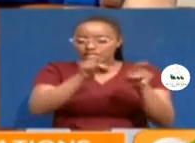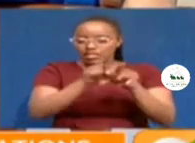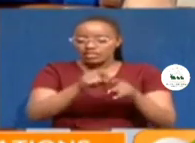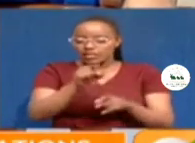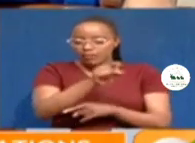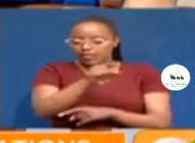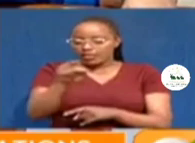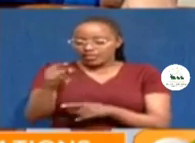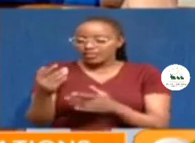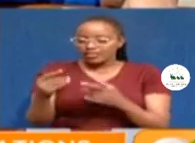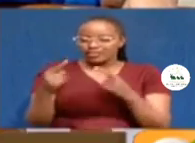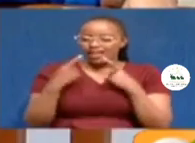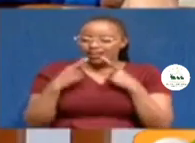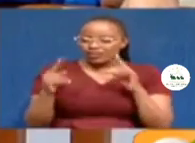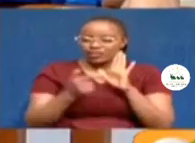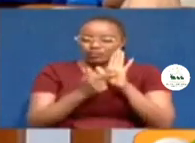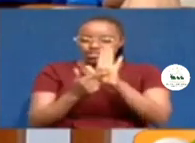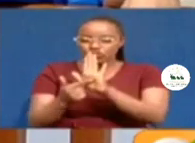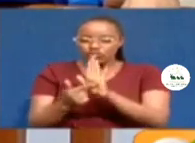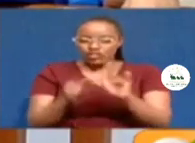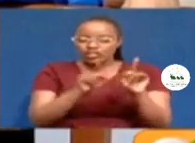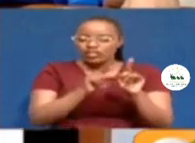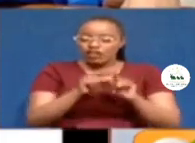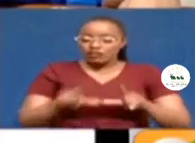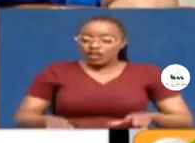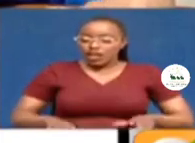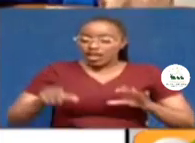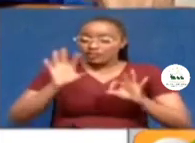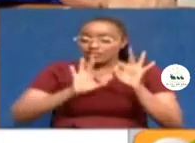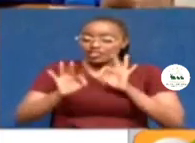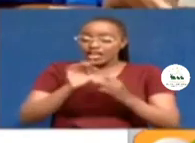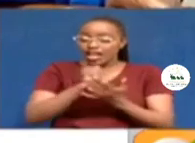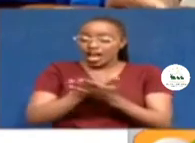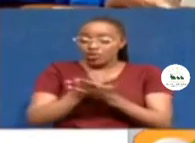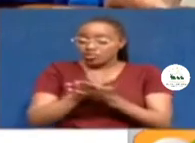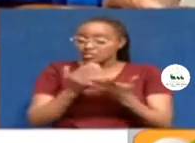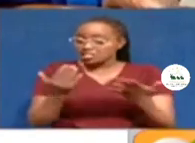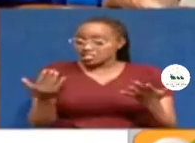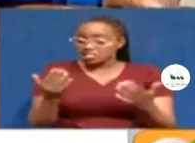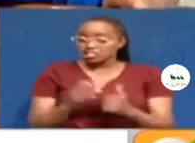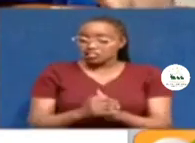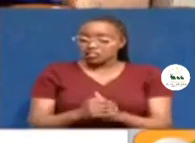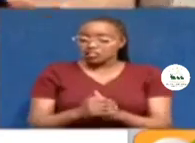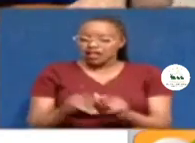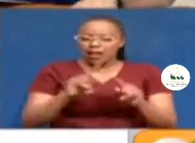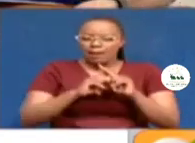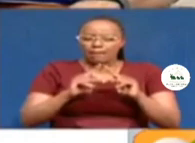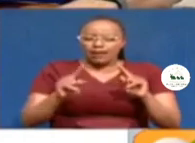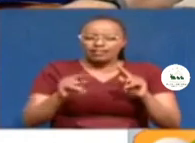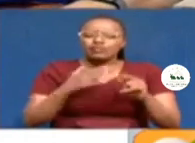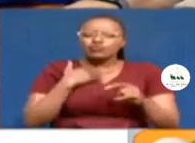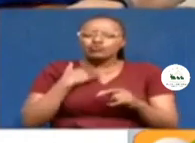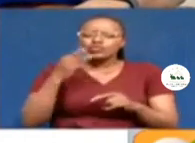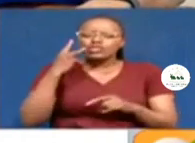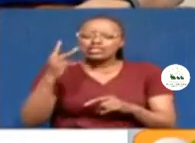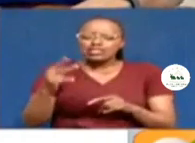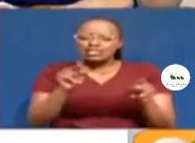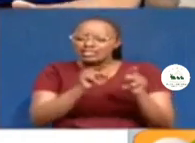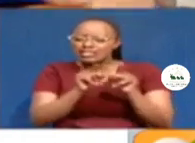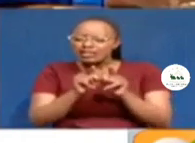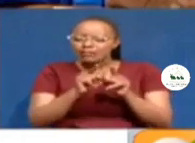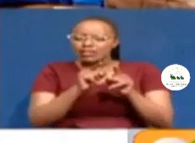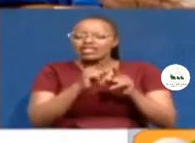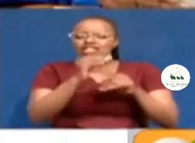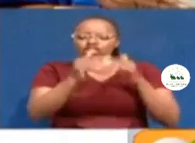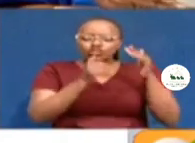of revelatory moments and like activities. Lifestyle audits? Lifestyle audits. But I would like to see them across